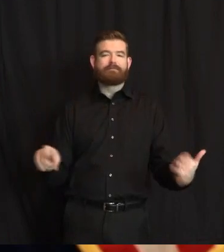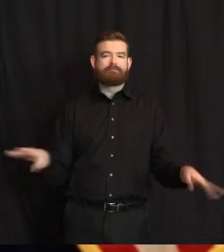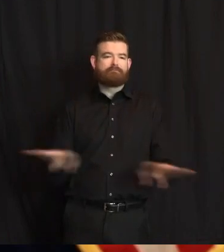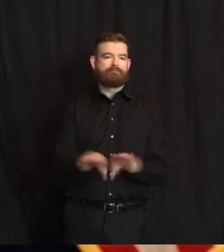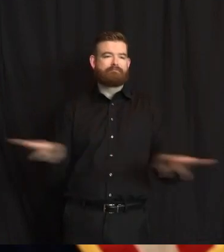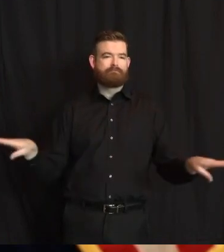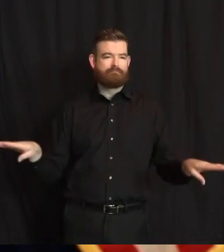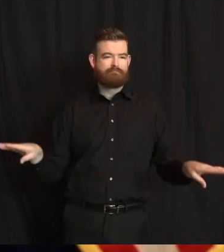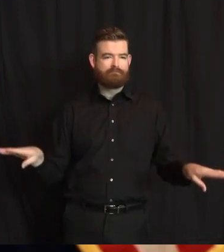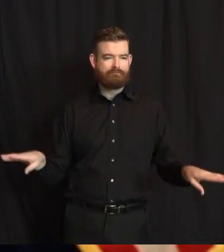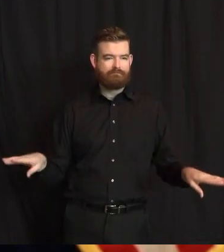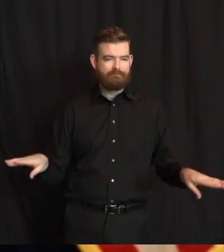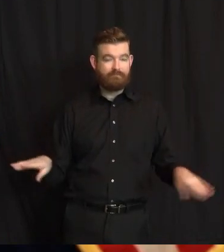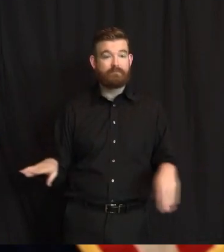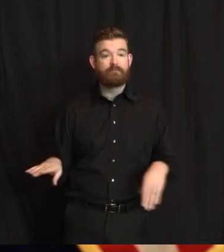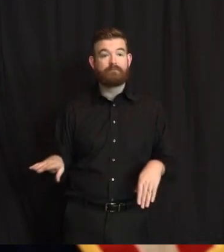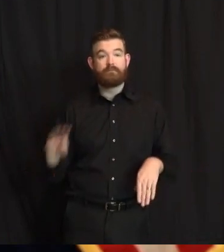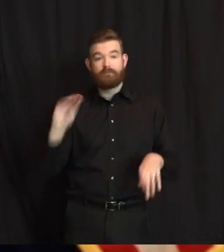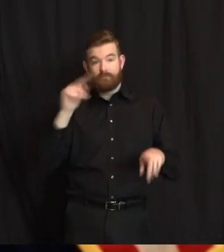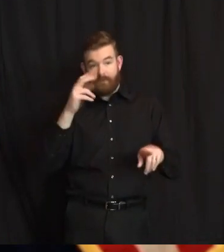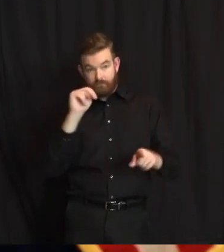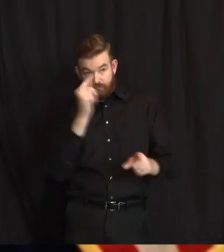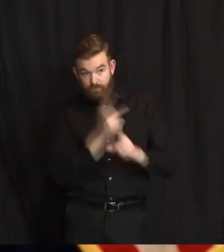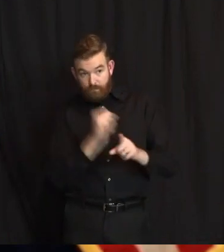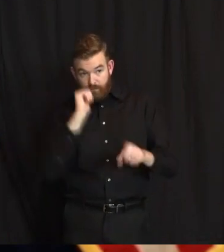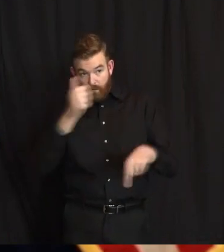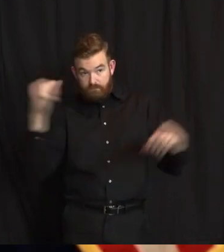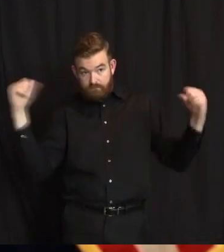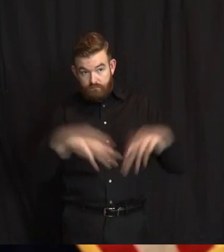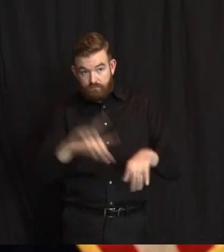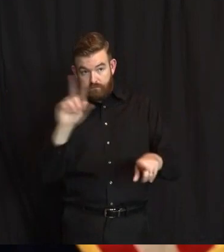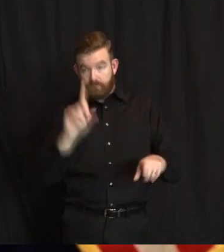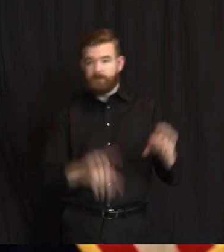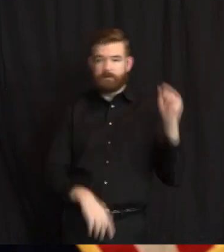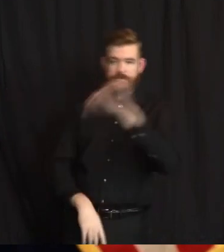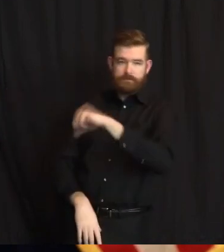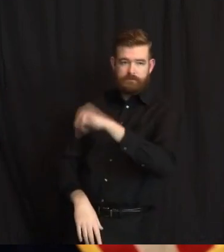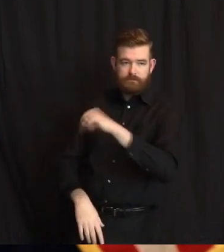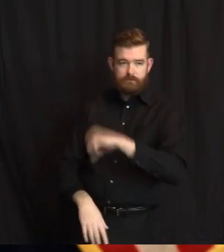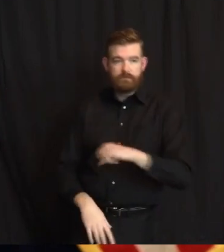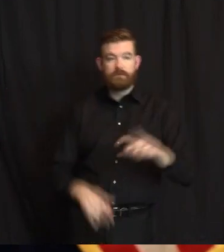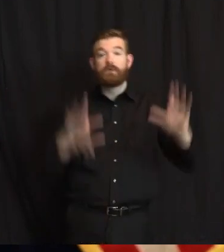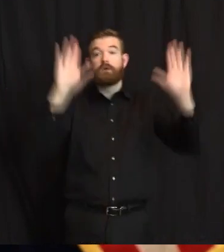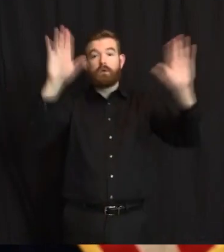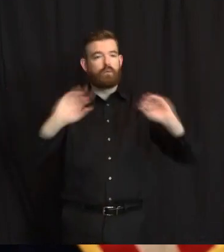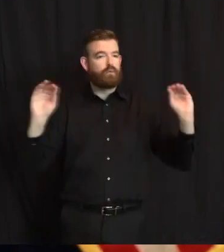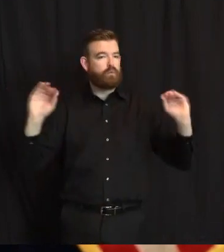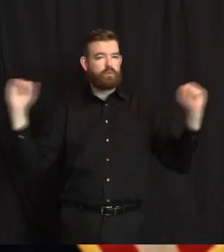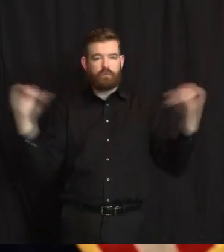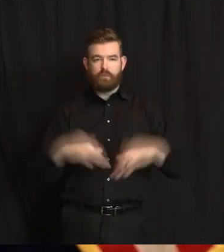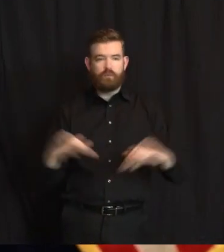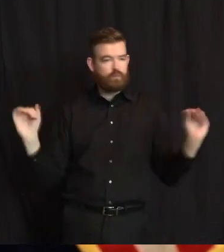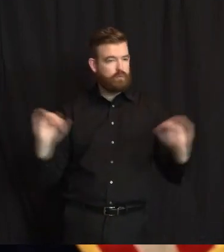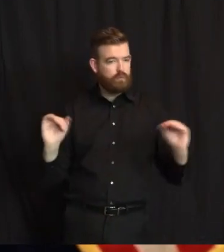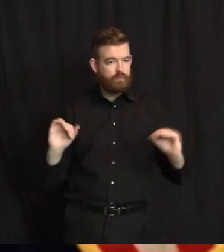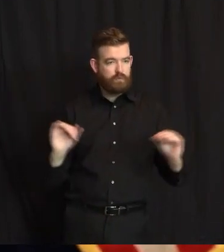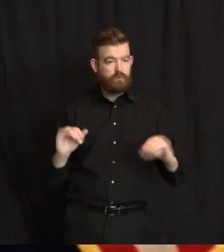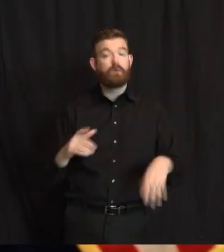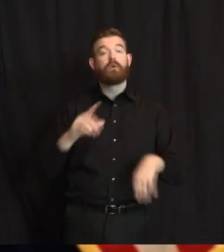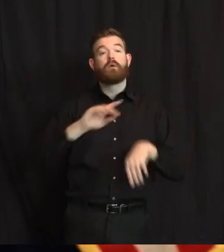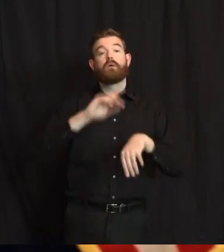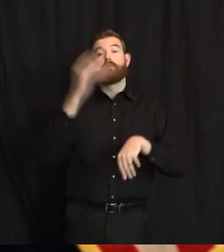you at 1 o'clock tomorrow. We won't see you on Sunday. And for the time being, we'll see you at 1 o'clock on Monday, and that'll be subject to the White